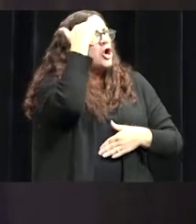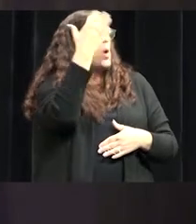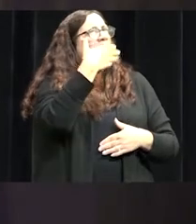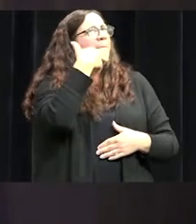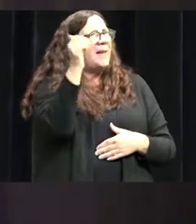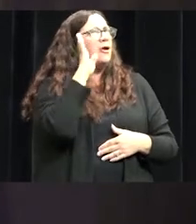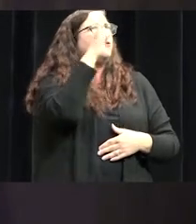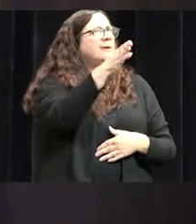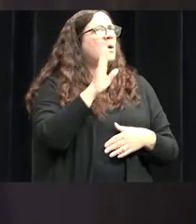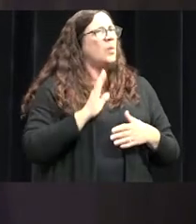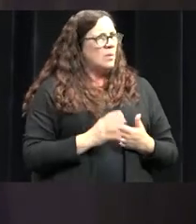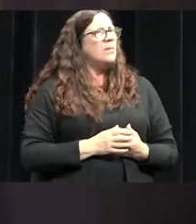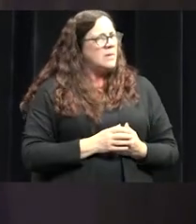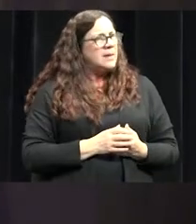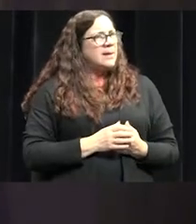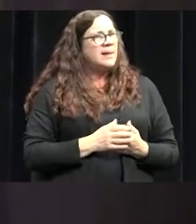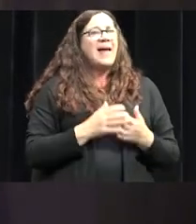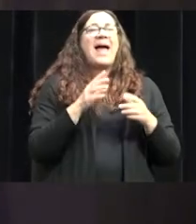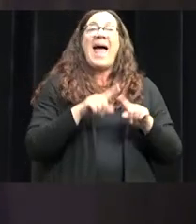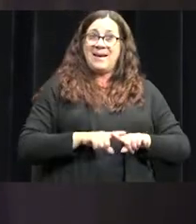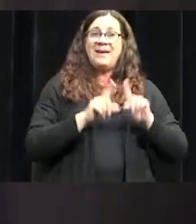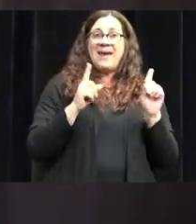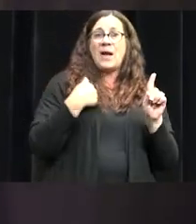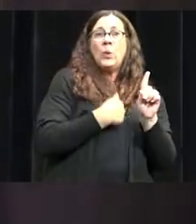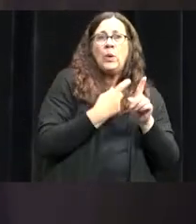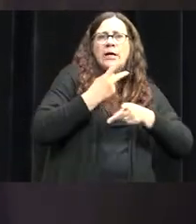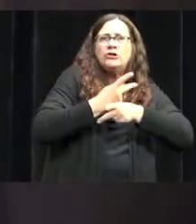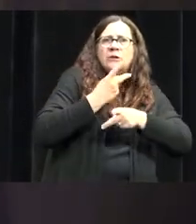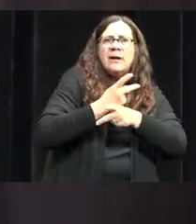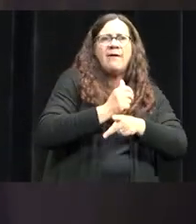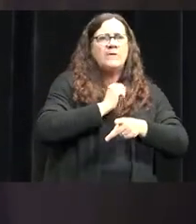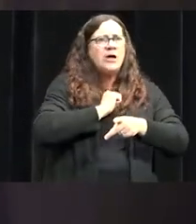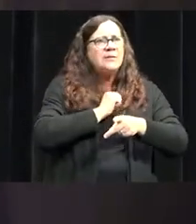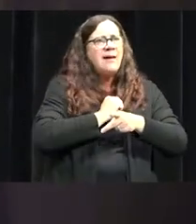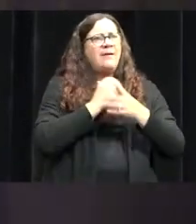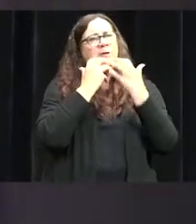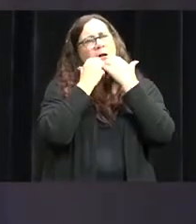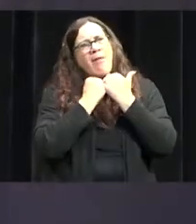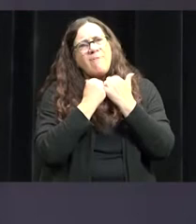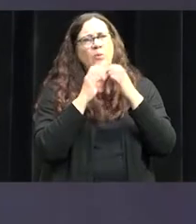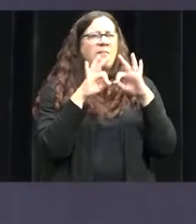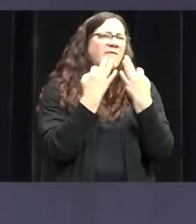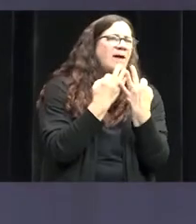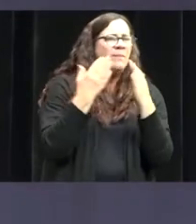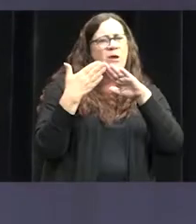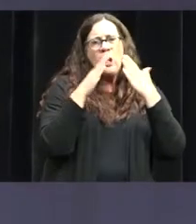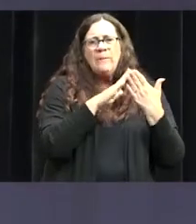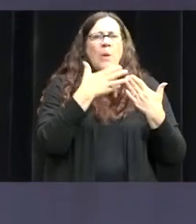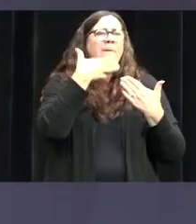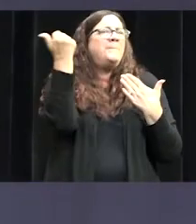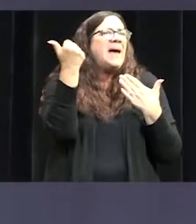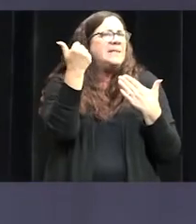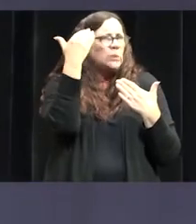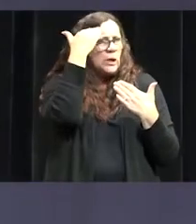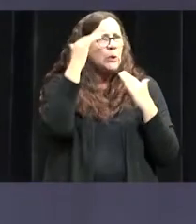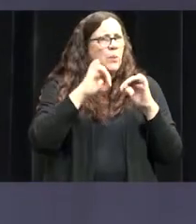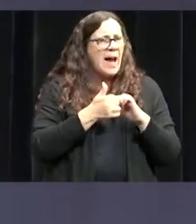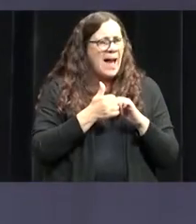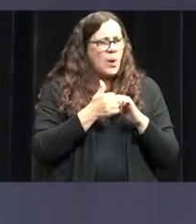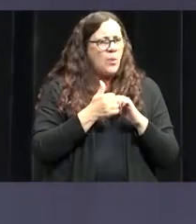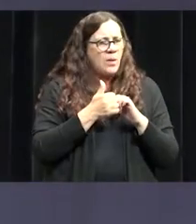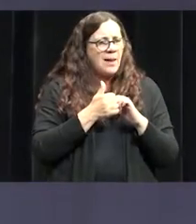ourselves our loved ones and our communities the best way we knew how and yet we made it to